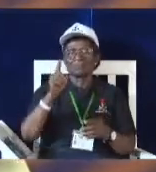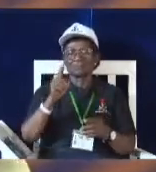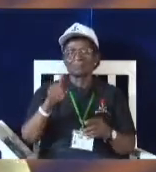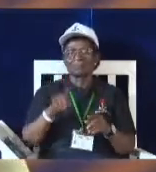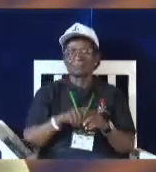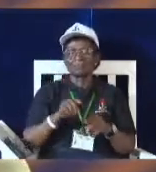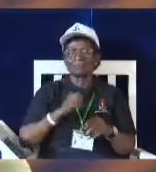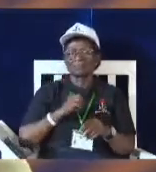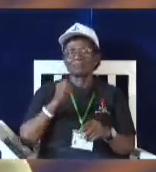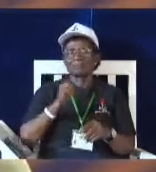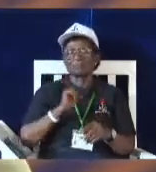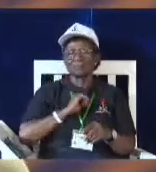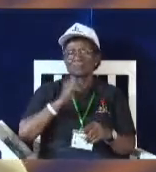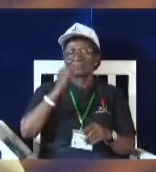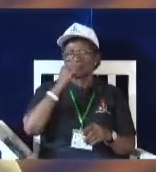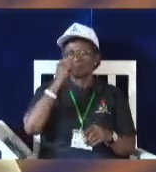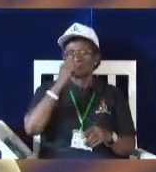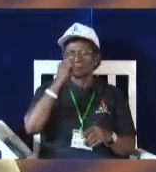So I ate.